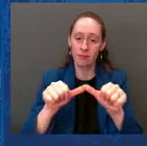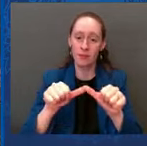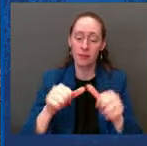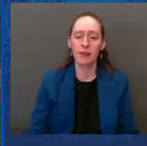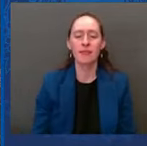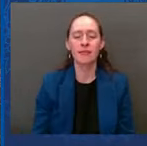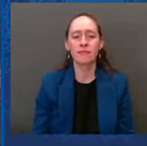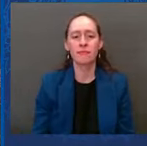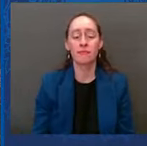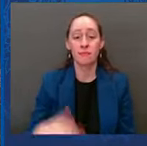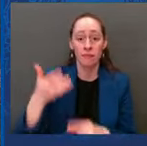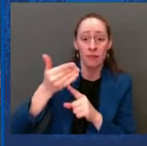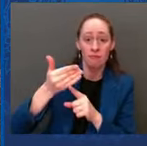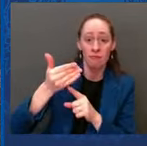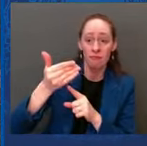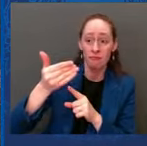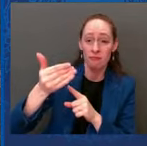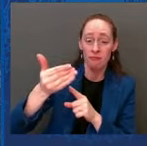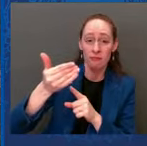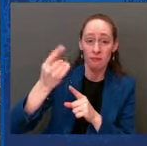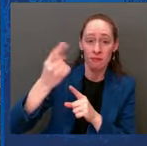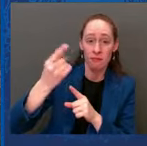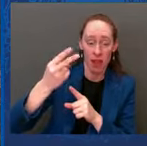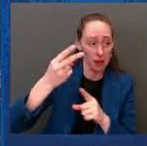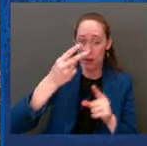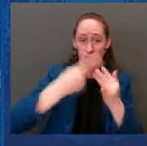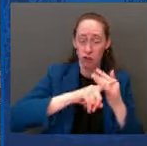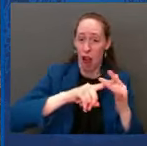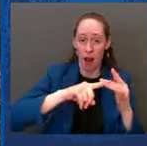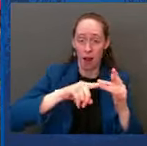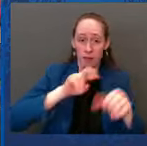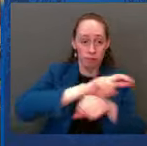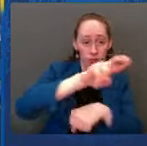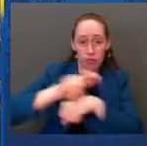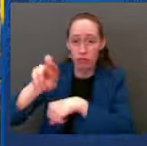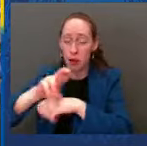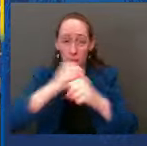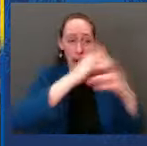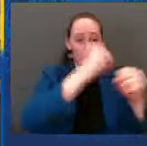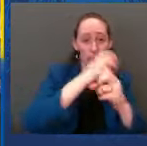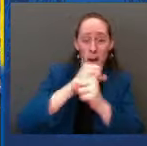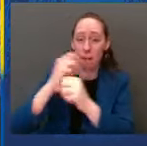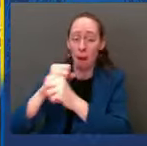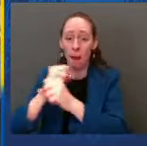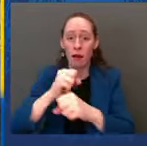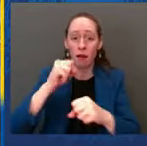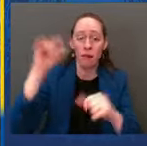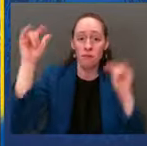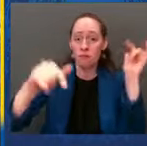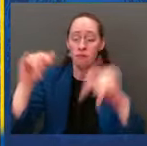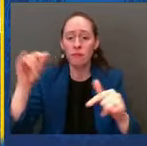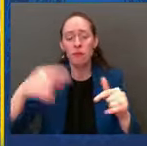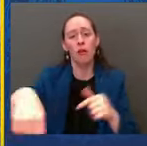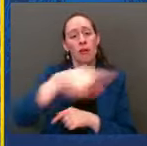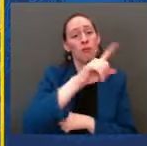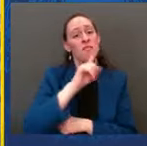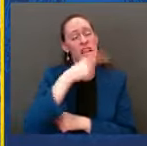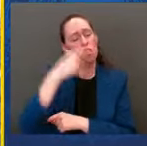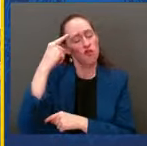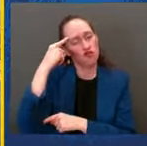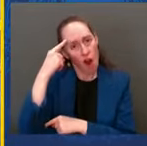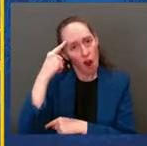would fall within 72 hours, within 3 days. Ukraine did not fall until today, thanks to the heroism